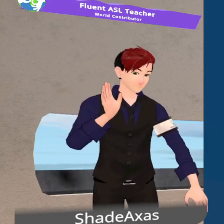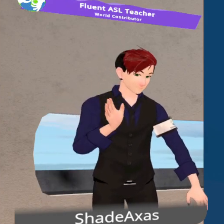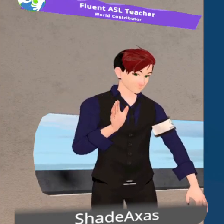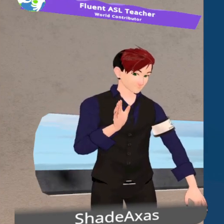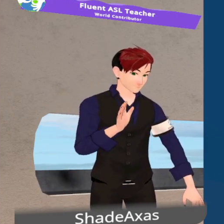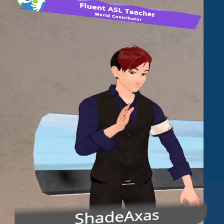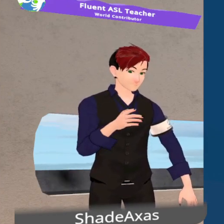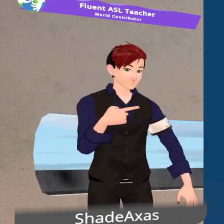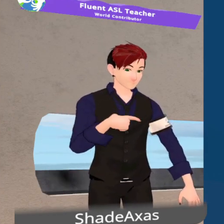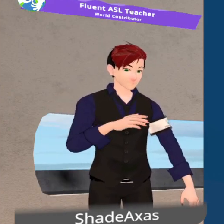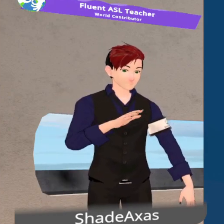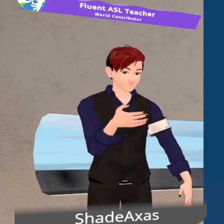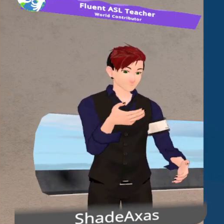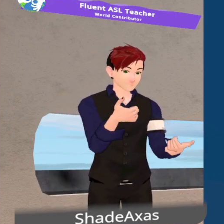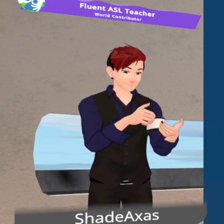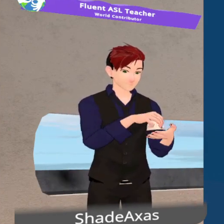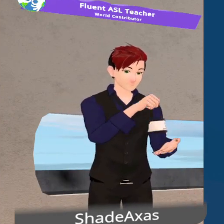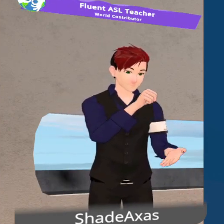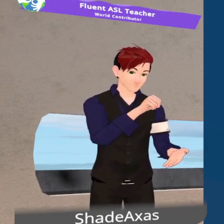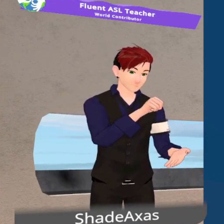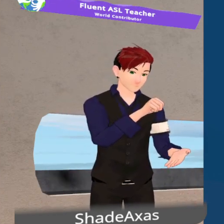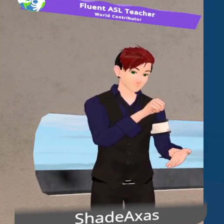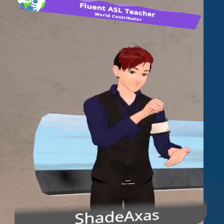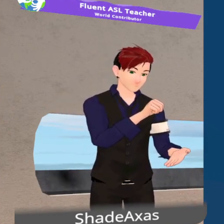I'm kind of trying to learn